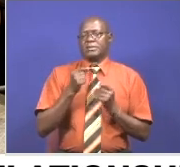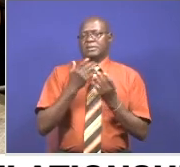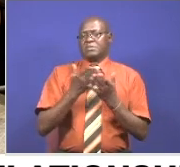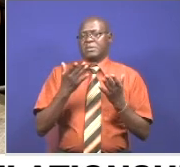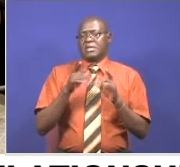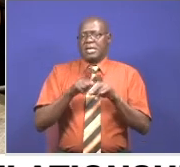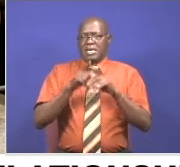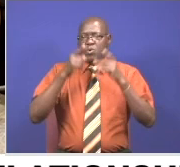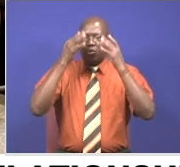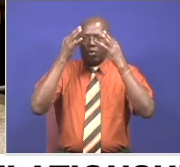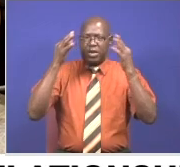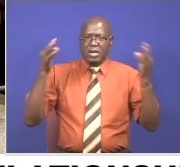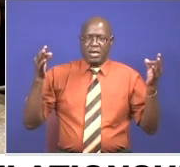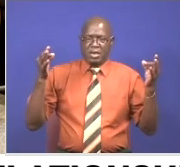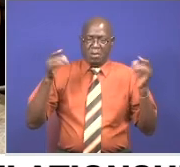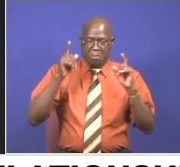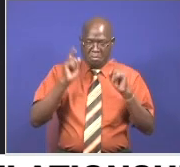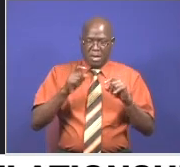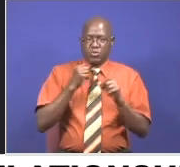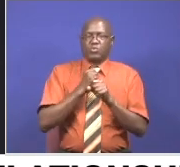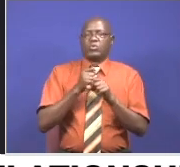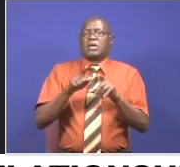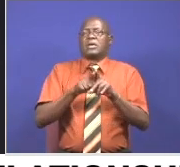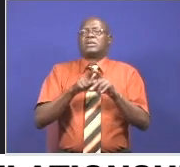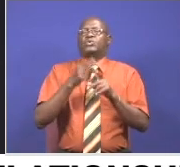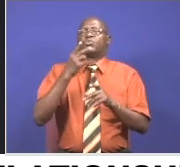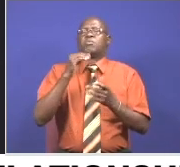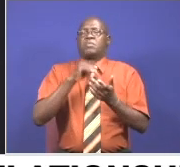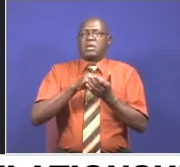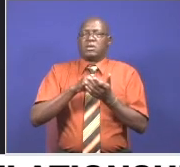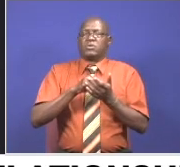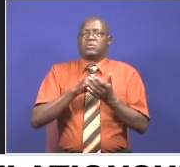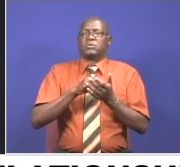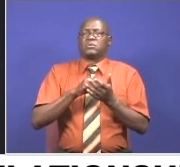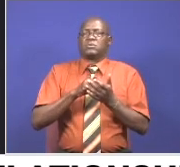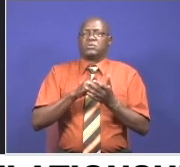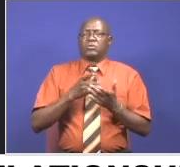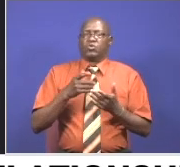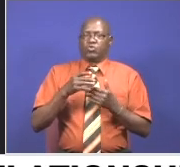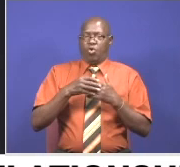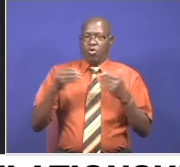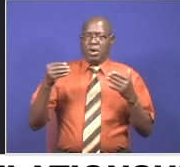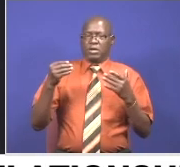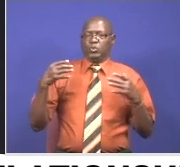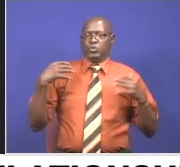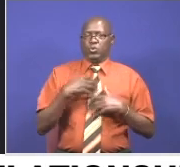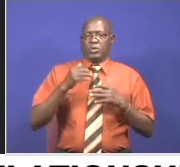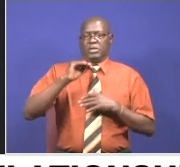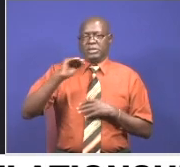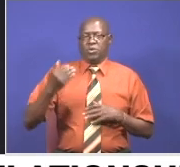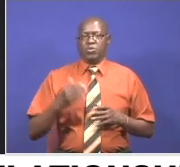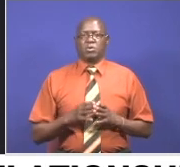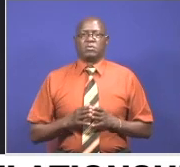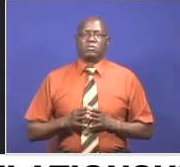wedding. Do we have to do our $2 million wedding to shock the town? Mm-hmm. You know, tell them